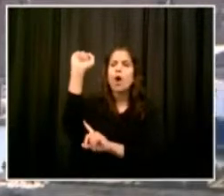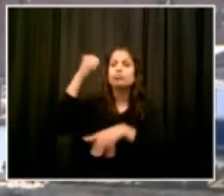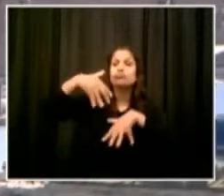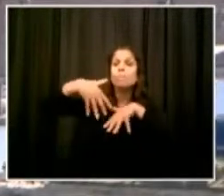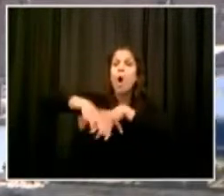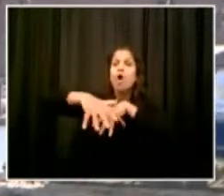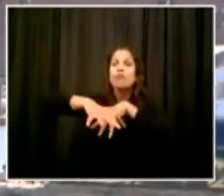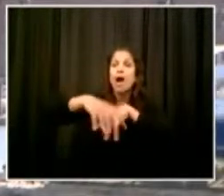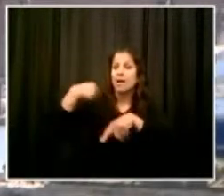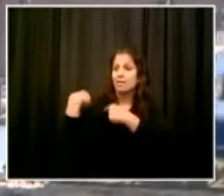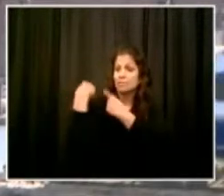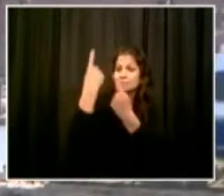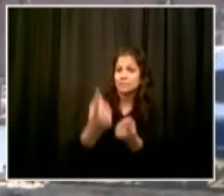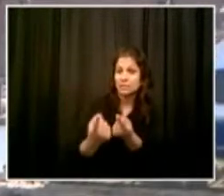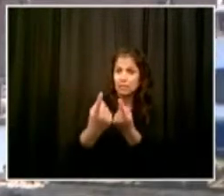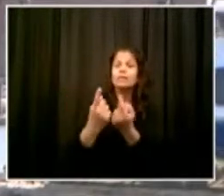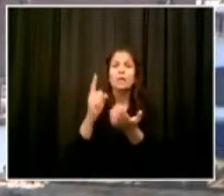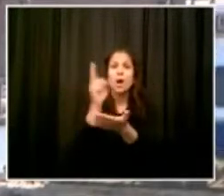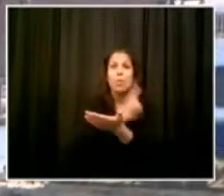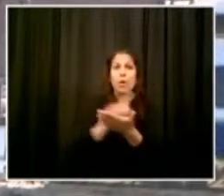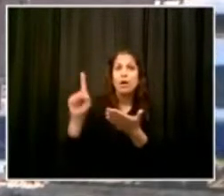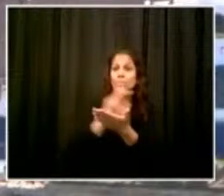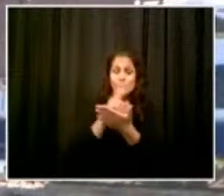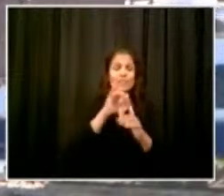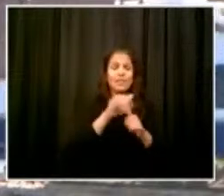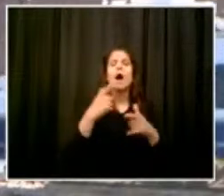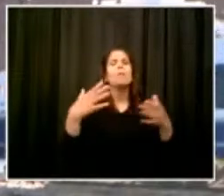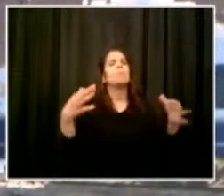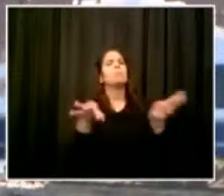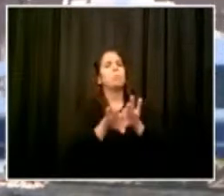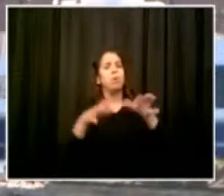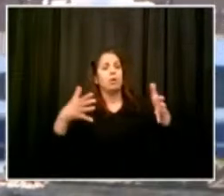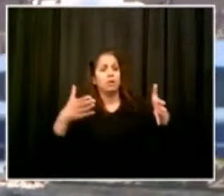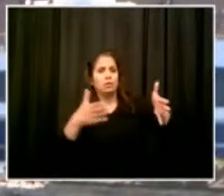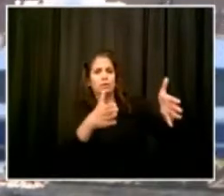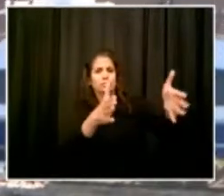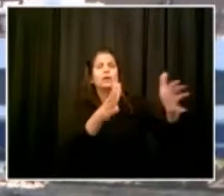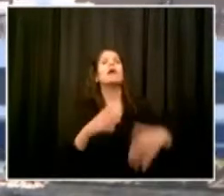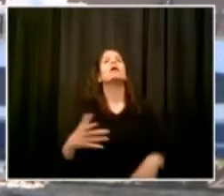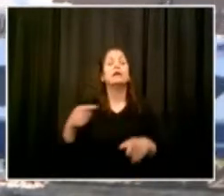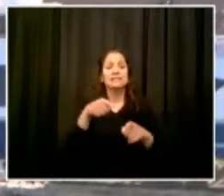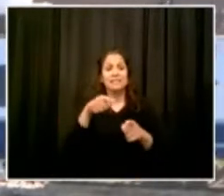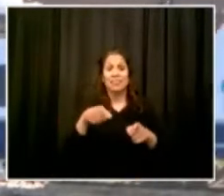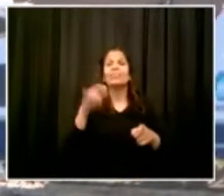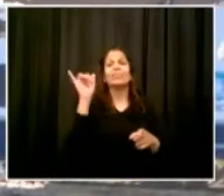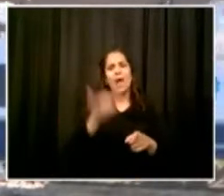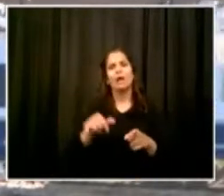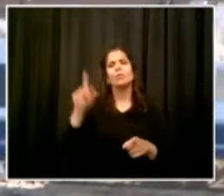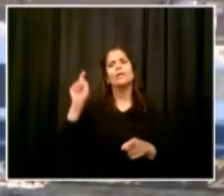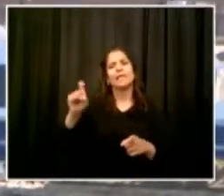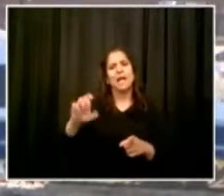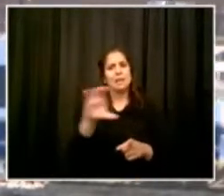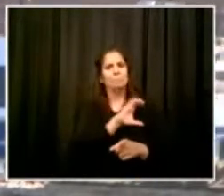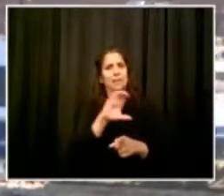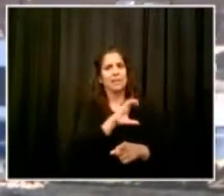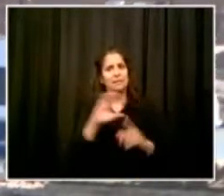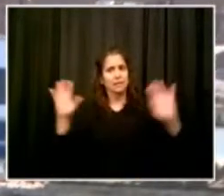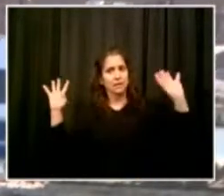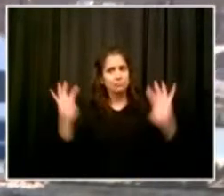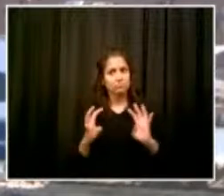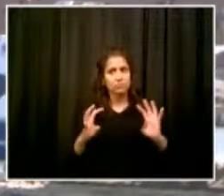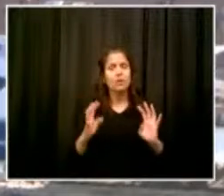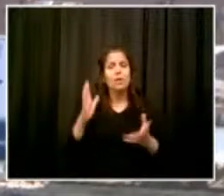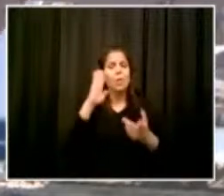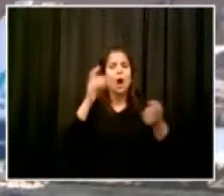had tens of thousands of peaceful protesters. It created a very complex situation. We've learned a lot from this. We're going to do things differently